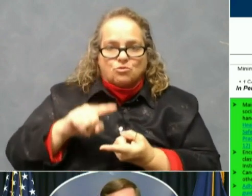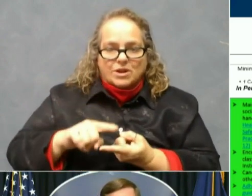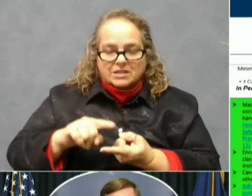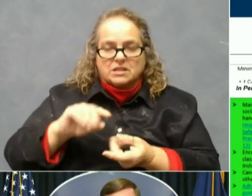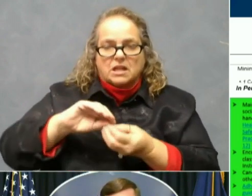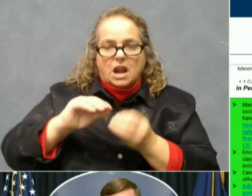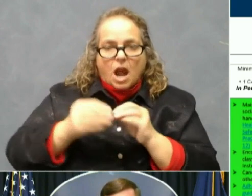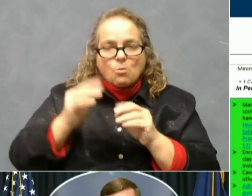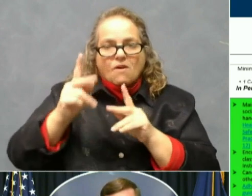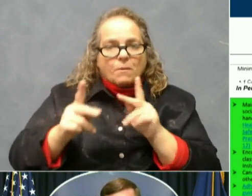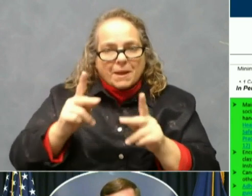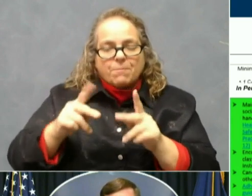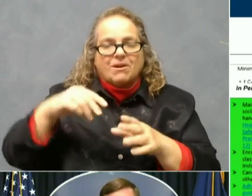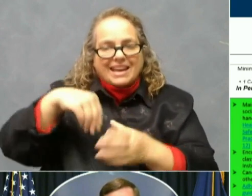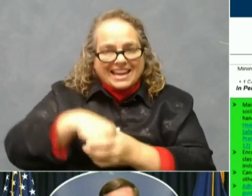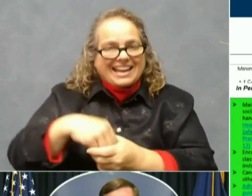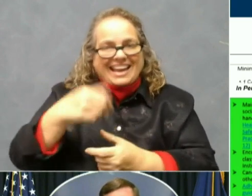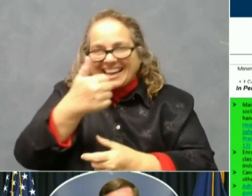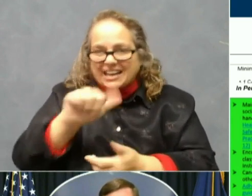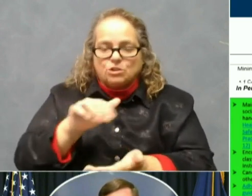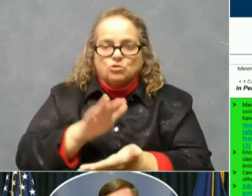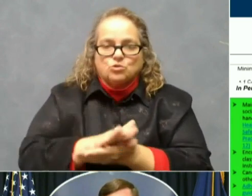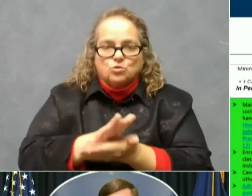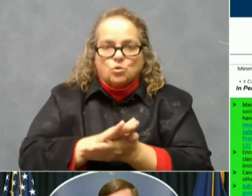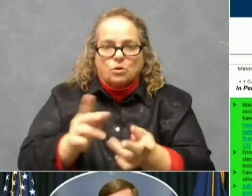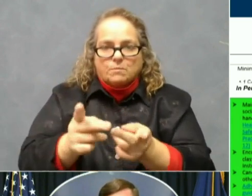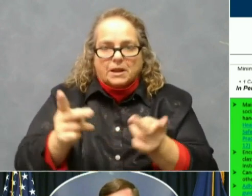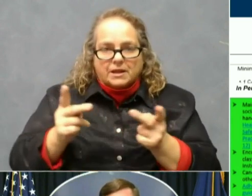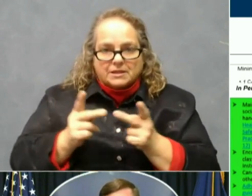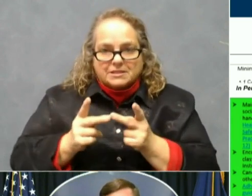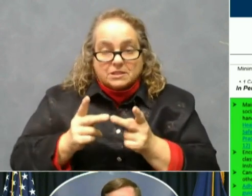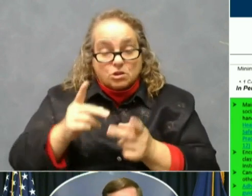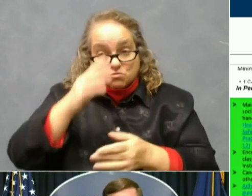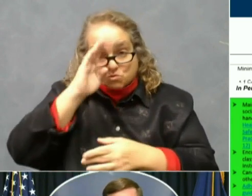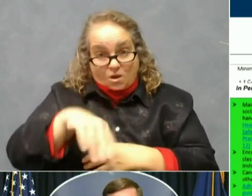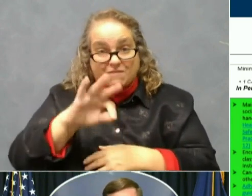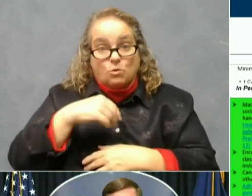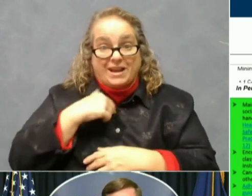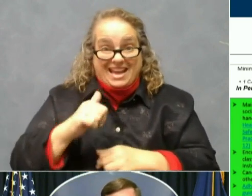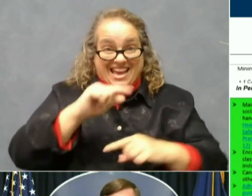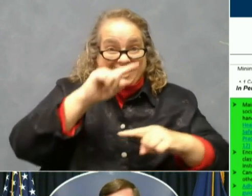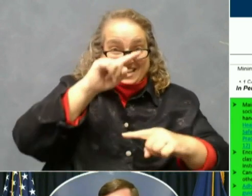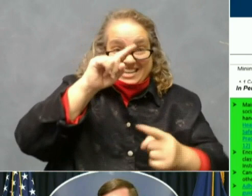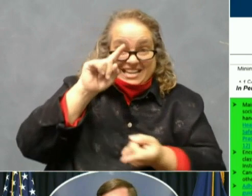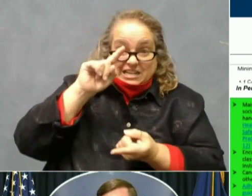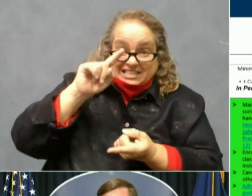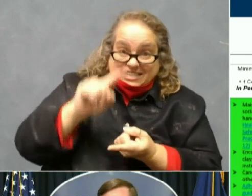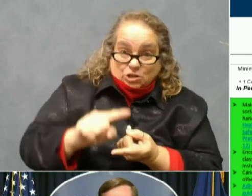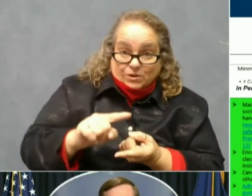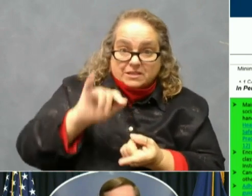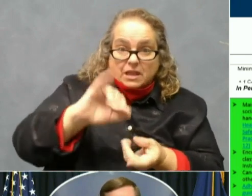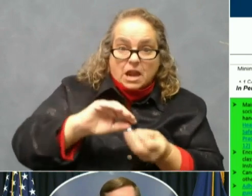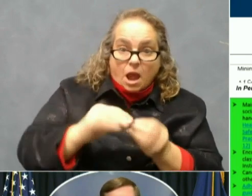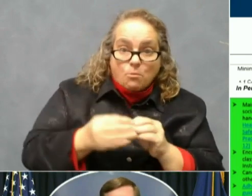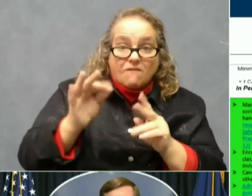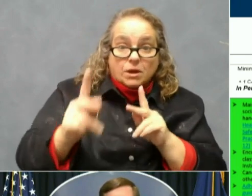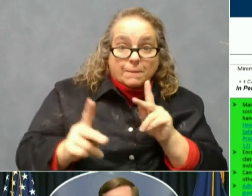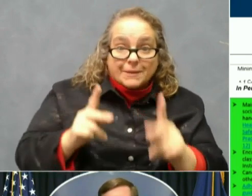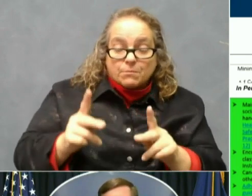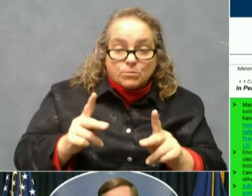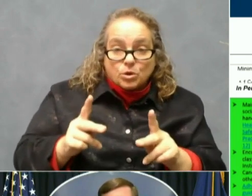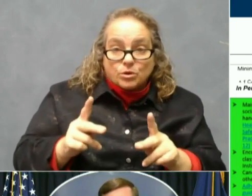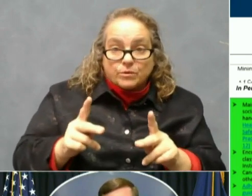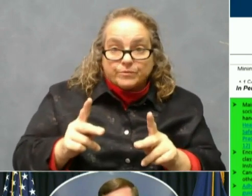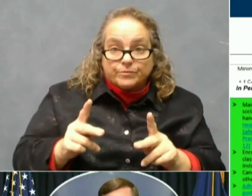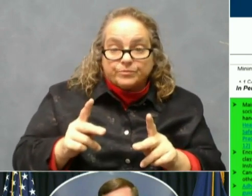any school facility, knowing that if we can decrease that number, almost like capacity when we look